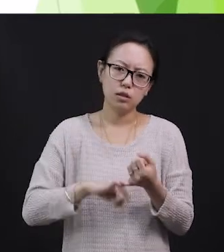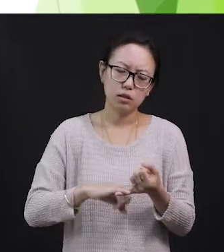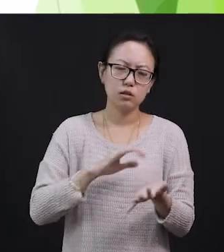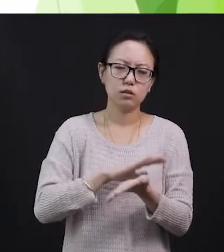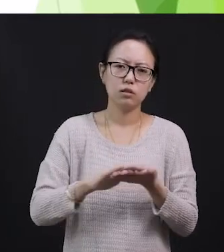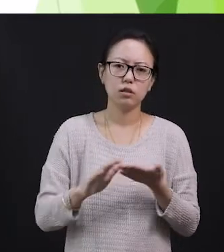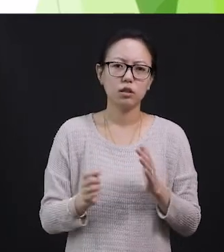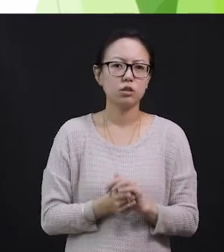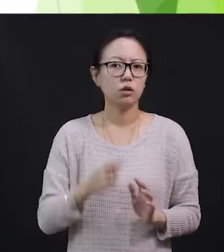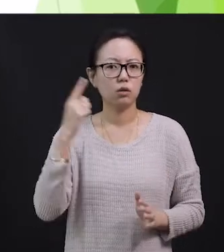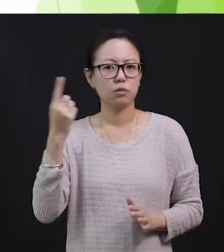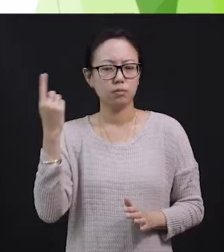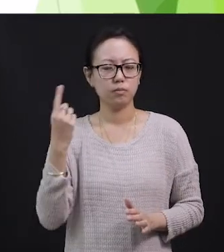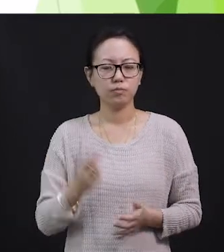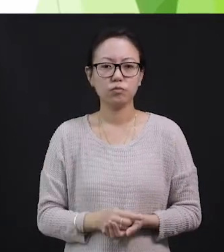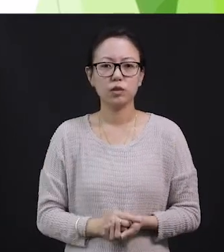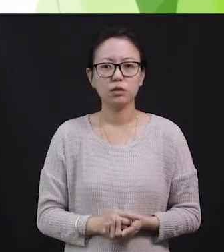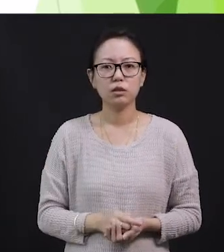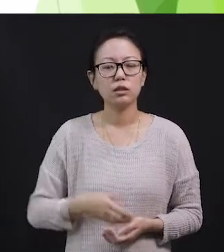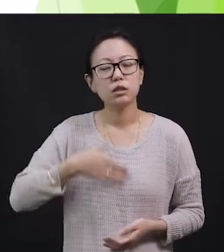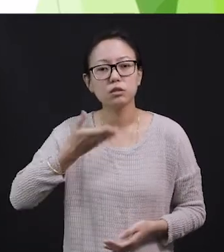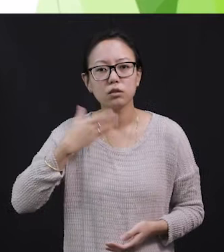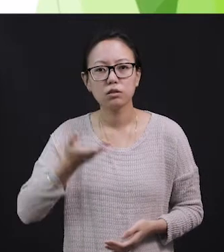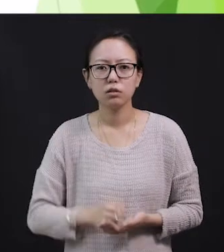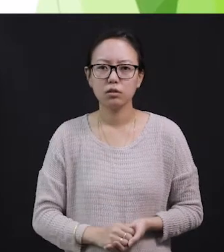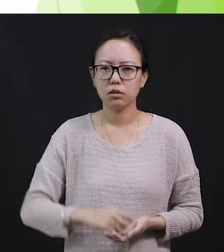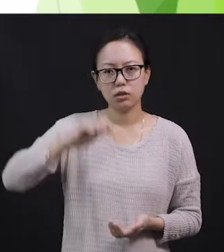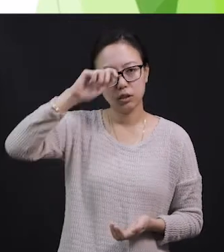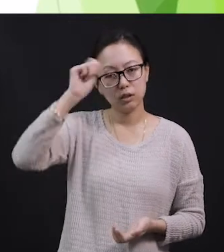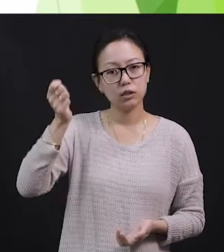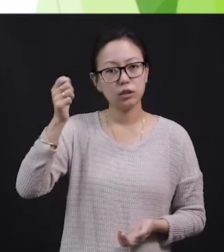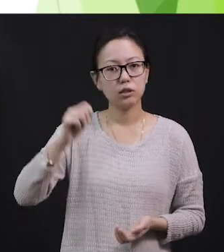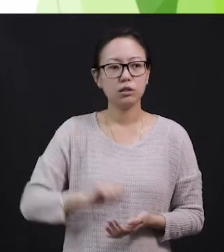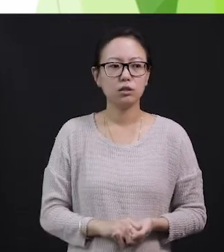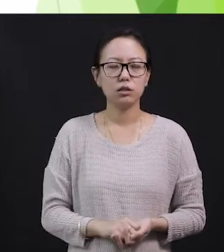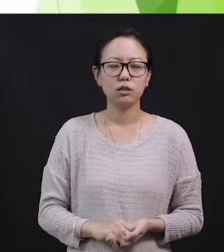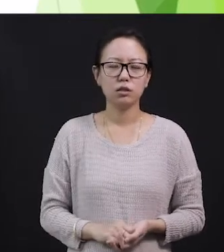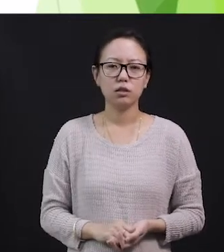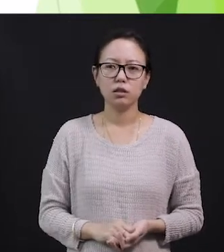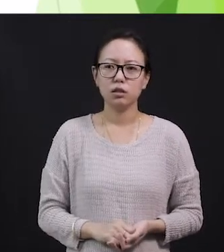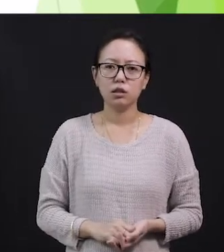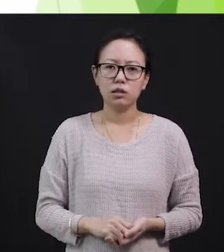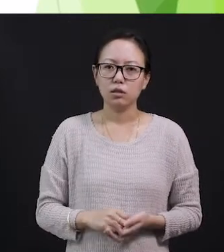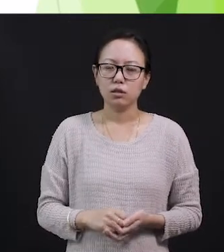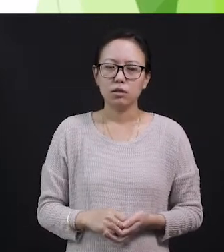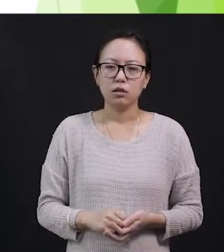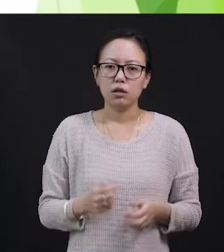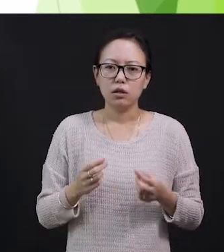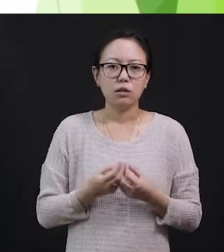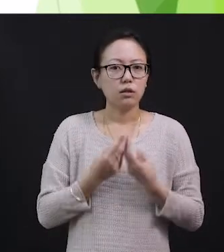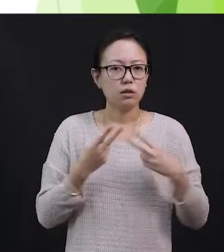study of Indian languages, and but the important thing was that it was based on logic and